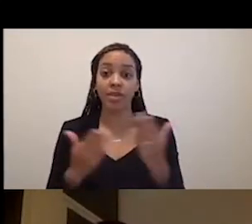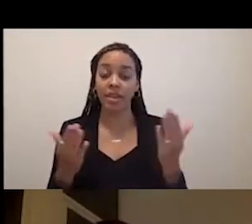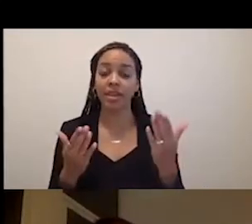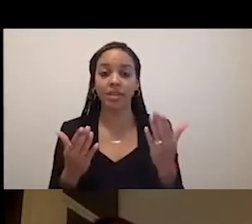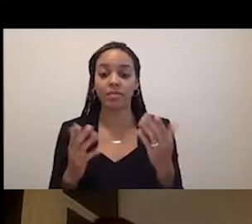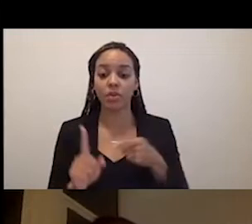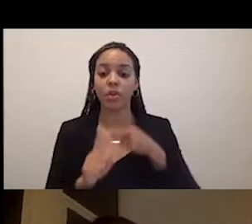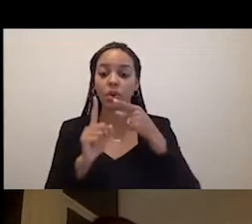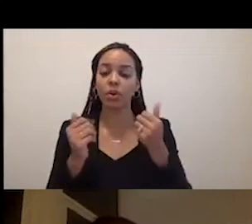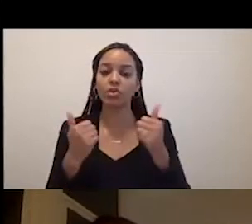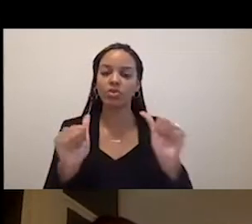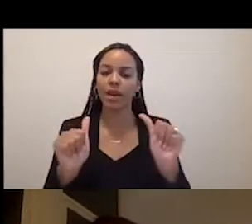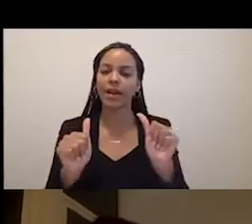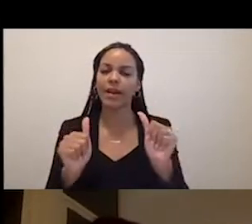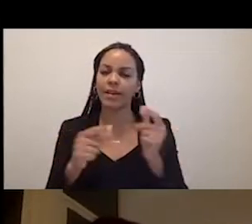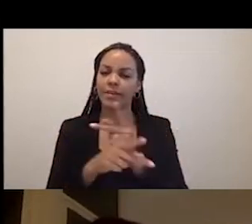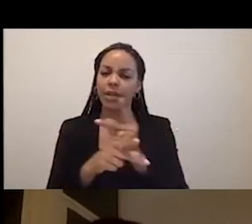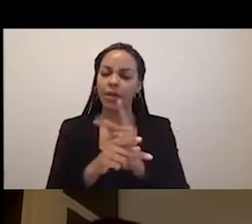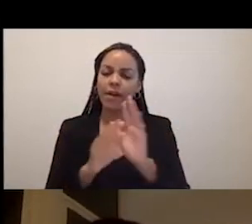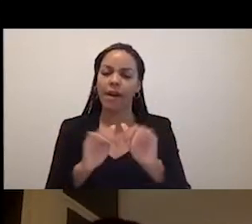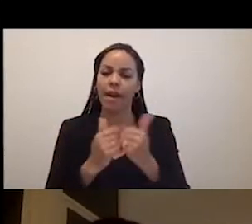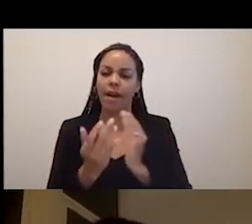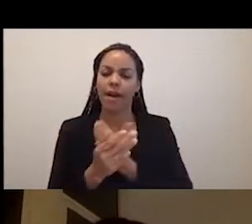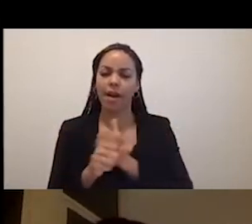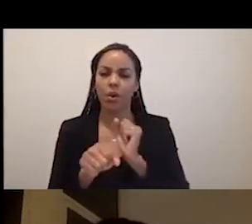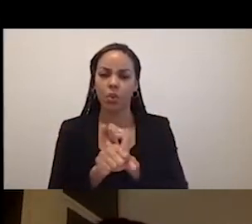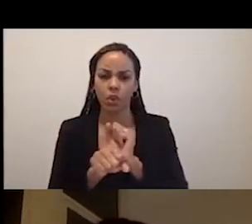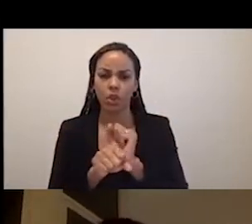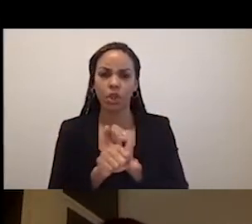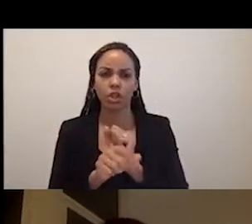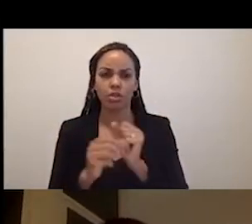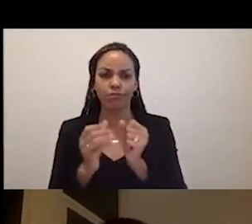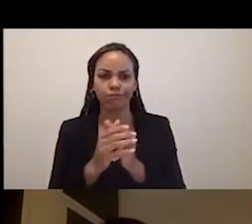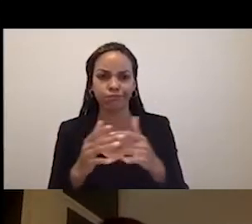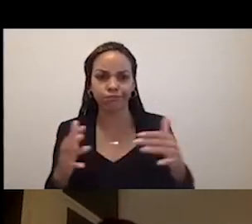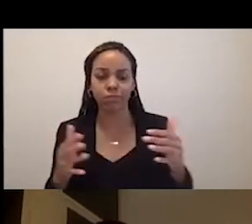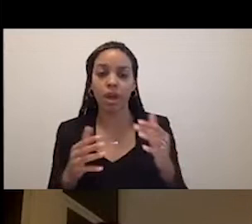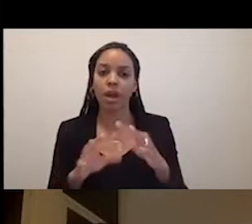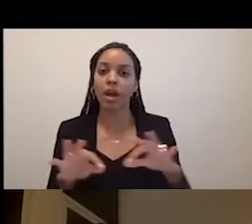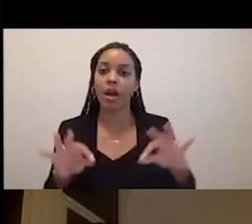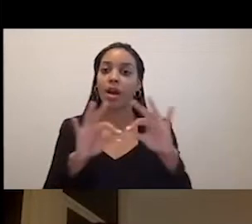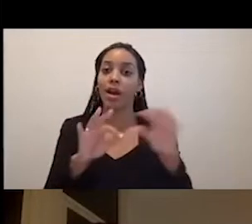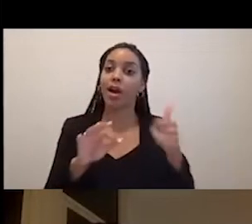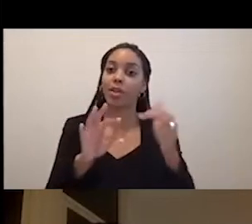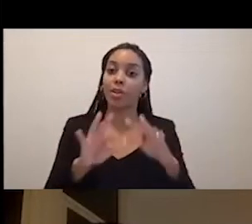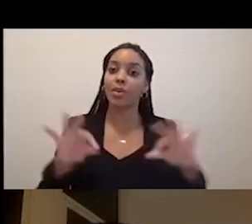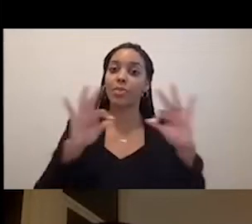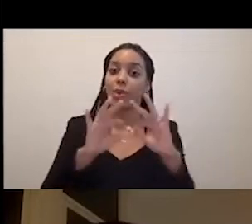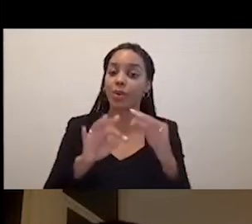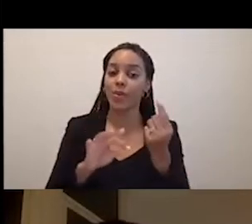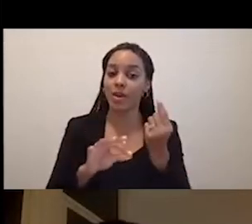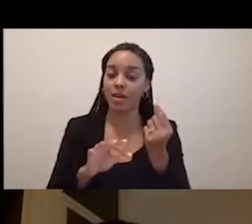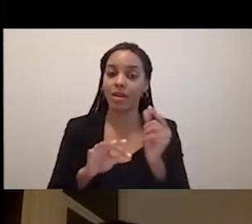to work out how we extend our work in the locality, another important aspect of the Rijksacademy has been our global reach